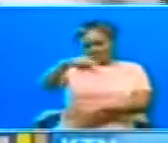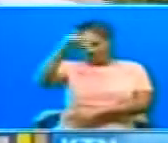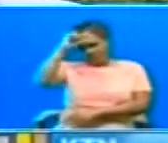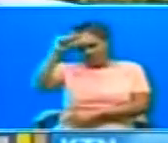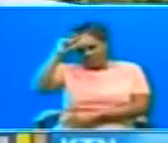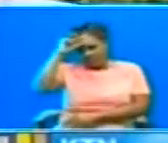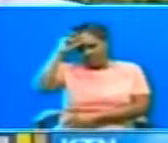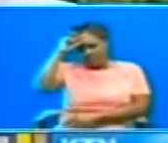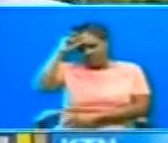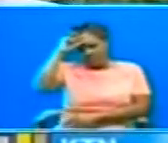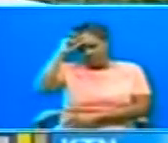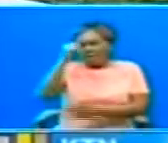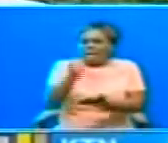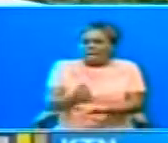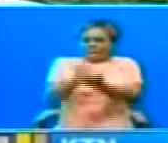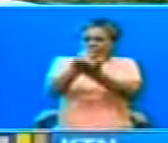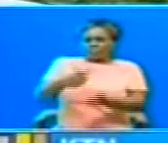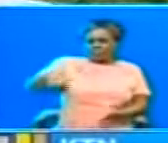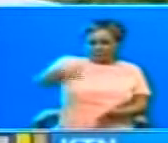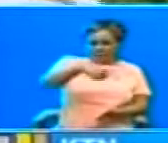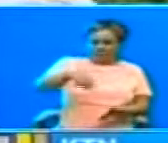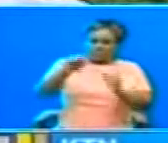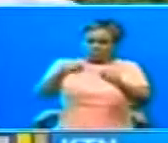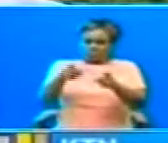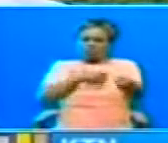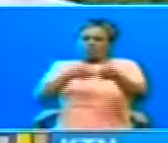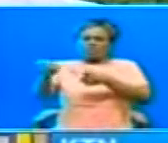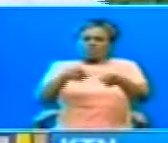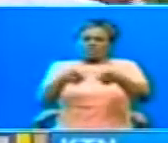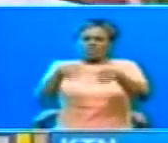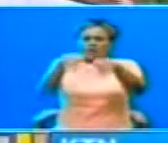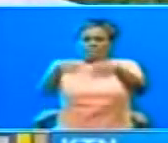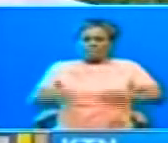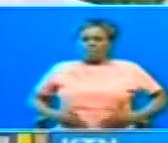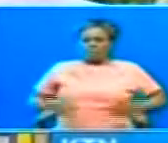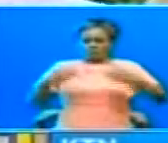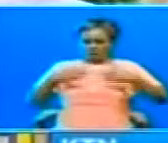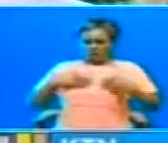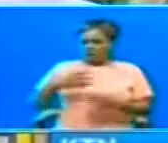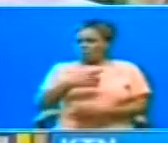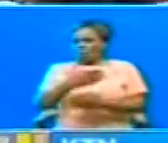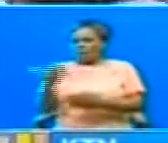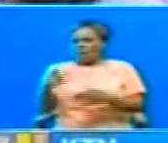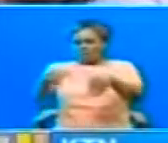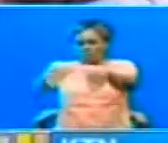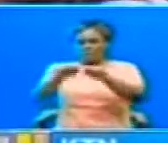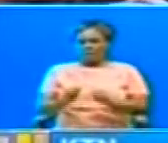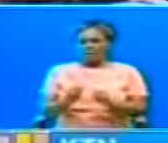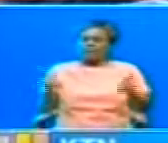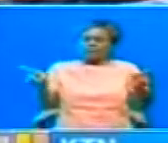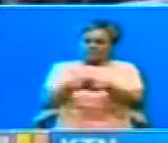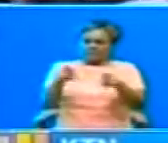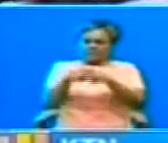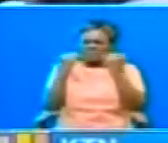serikali itusaidie kupeleka hii miili mahali sisi tutasika watu. Due to the